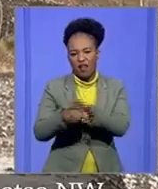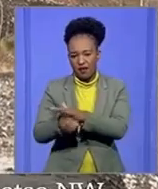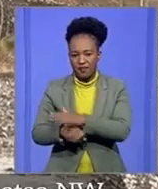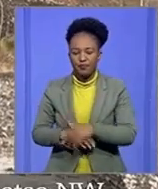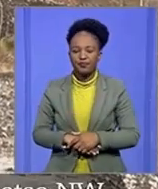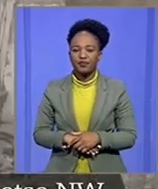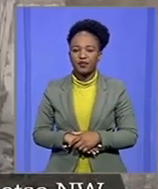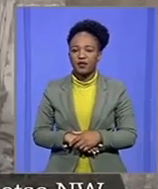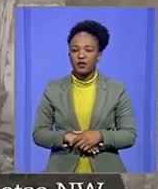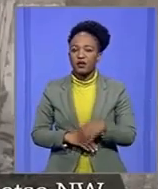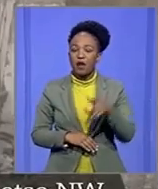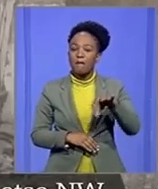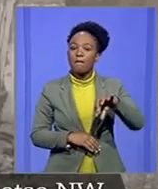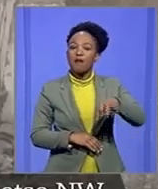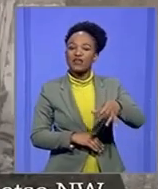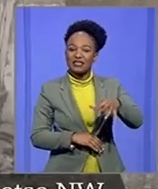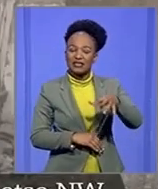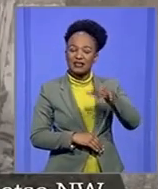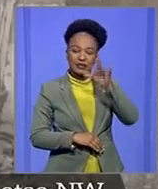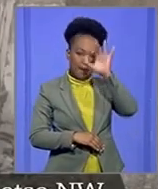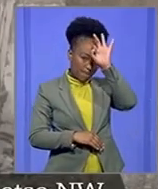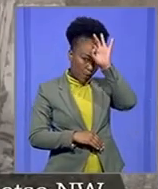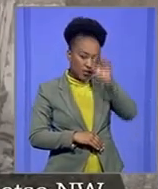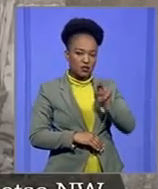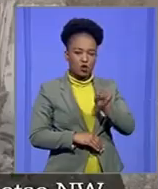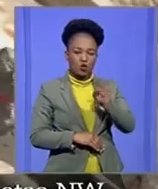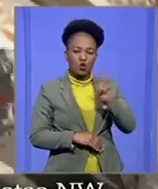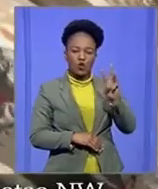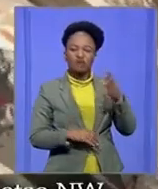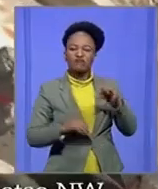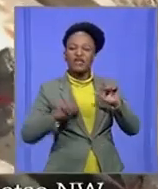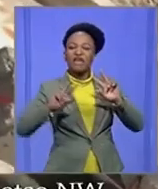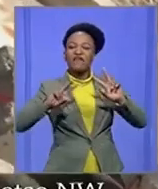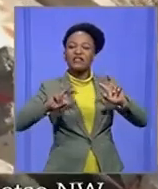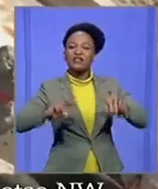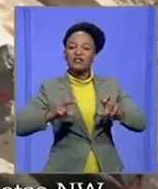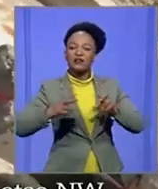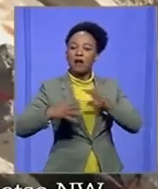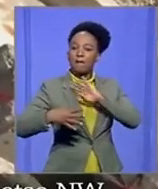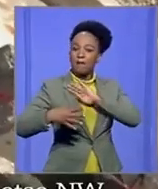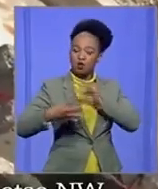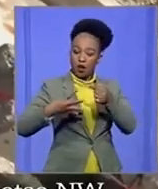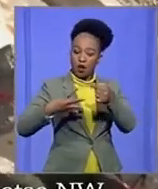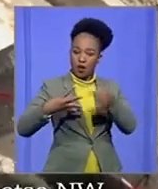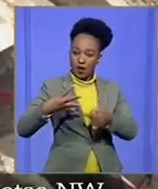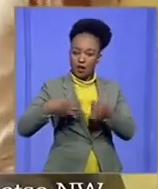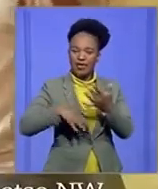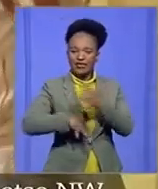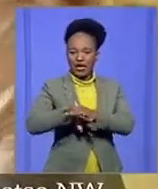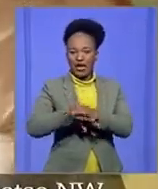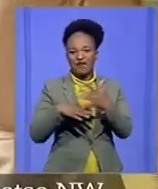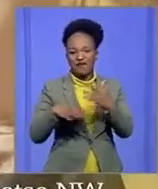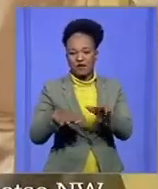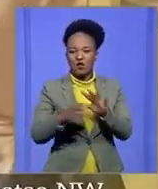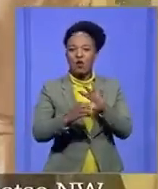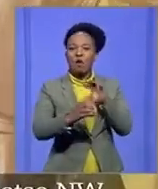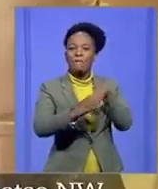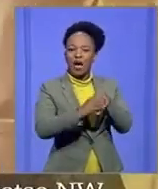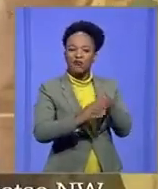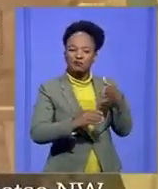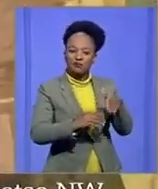Sepolesa sa province ya North West se fuputsa sesosa sa lefu la masole a mane a naha a ne ao e neng e le karolo ya letsholo la